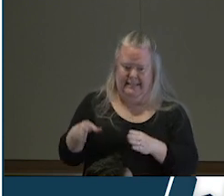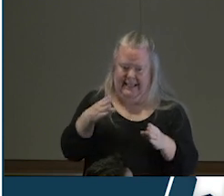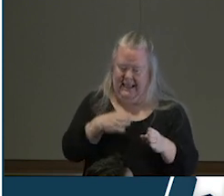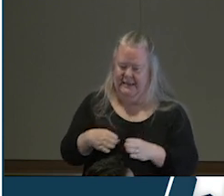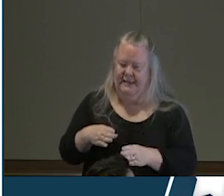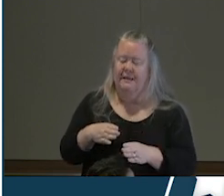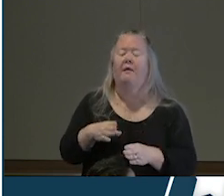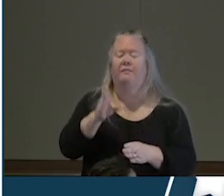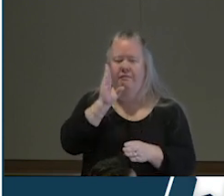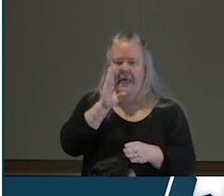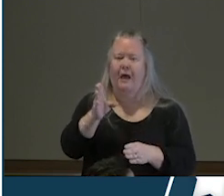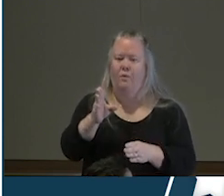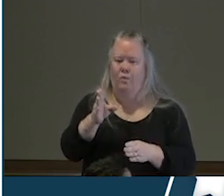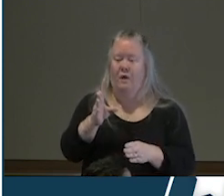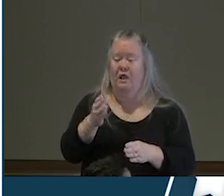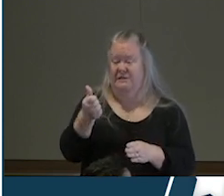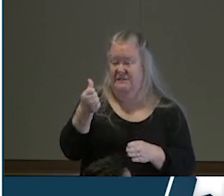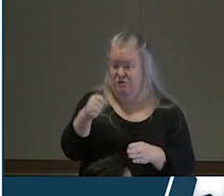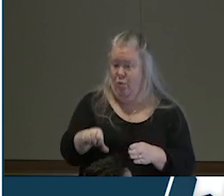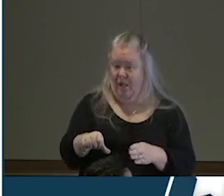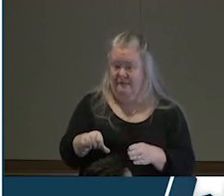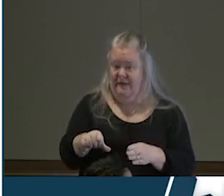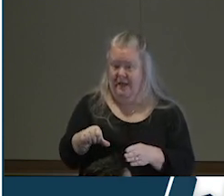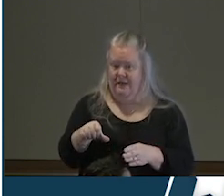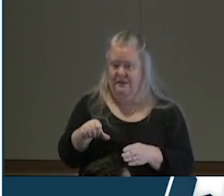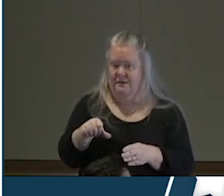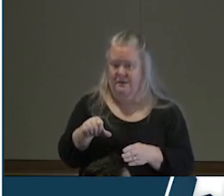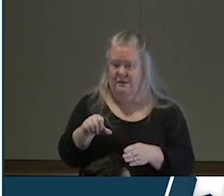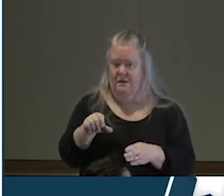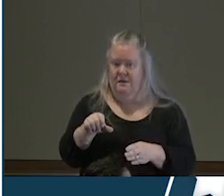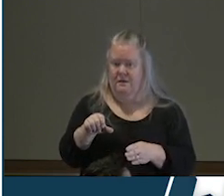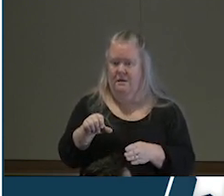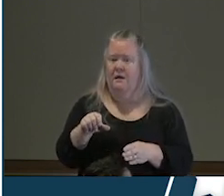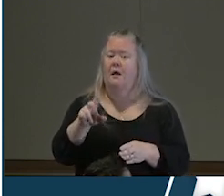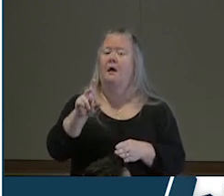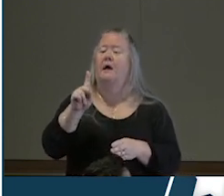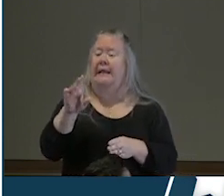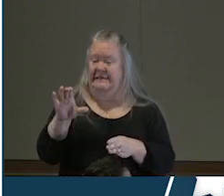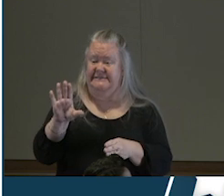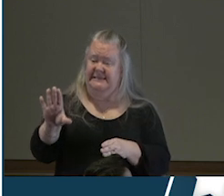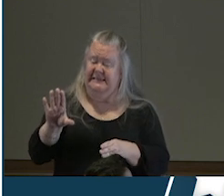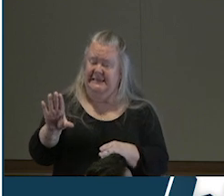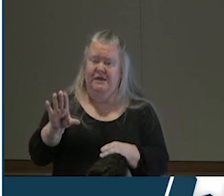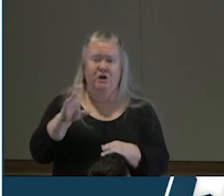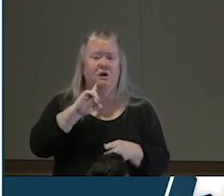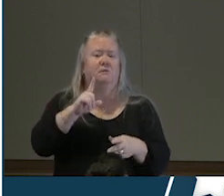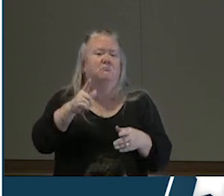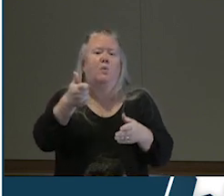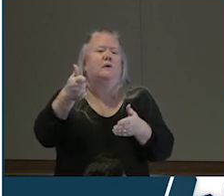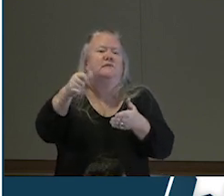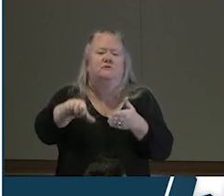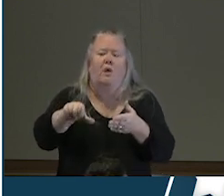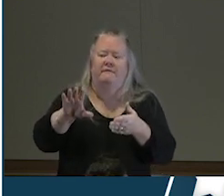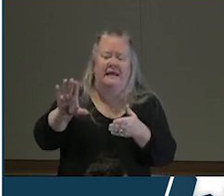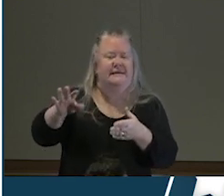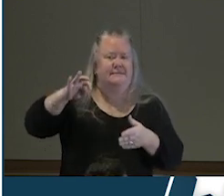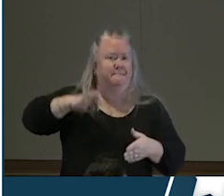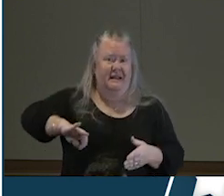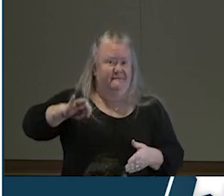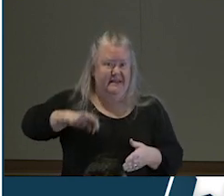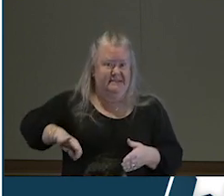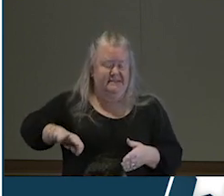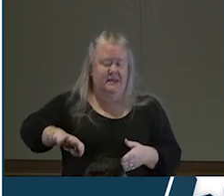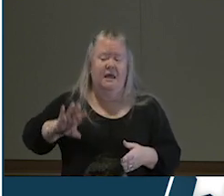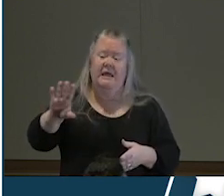that ultimately disqualifies, what's your child's name? Casey. That disqualifies Casey's benefits.